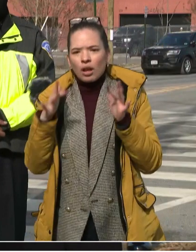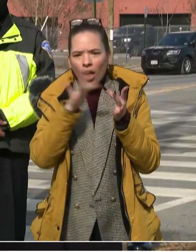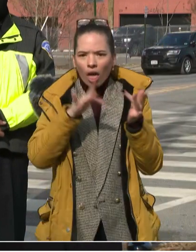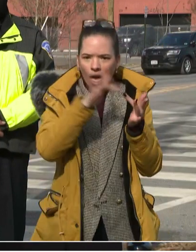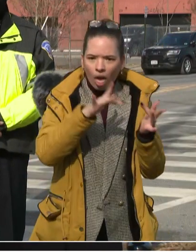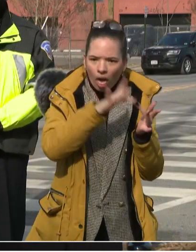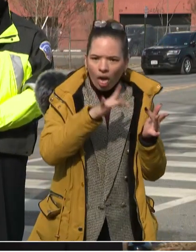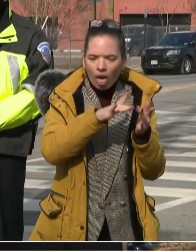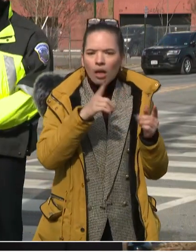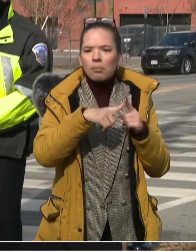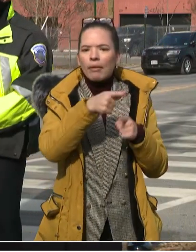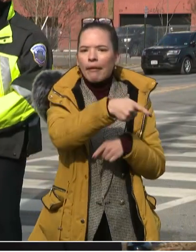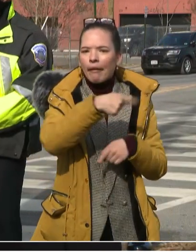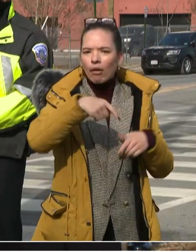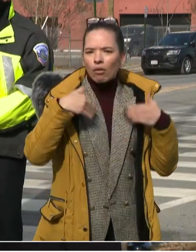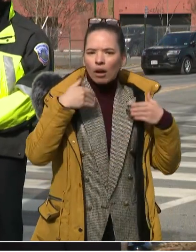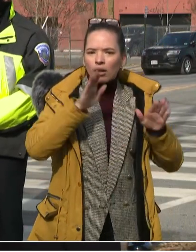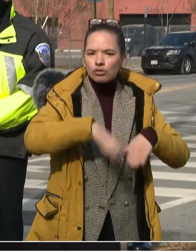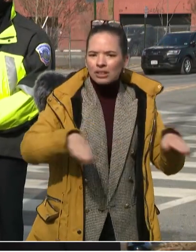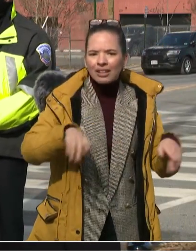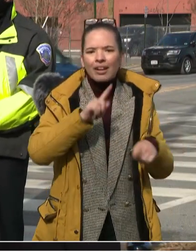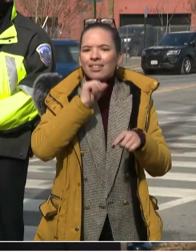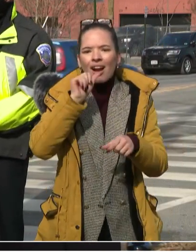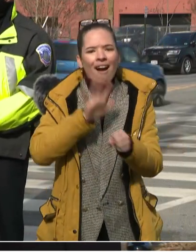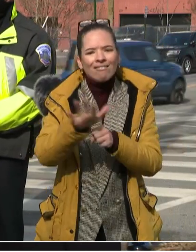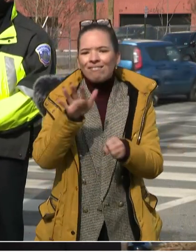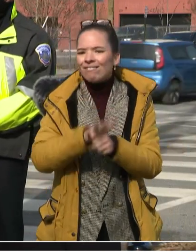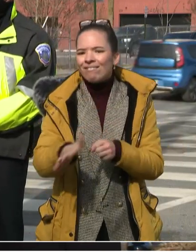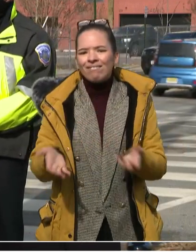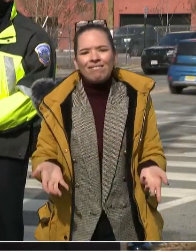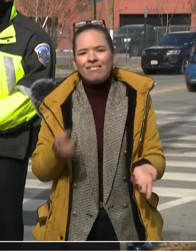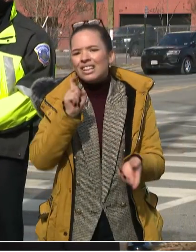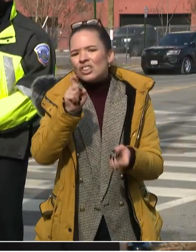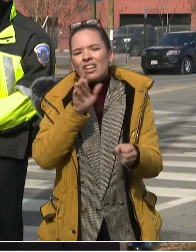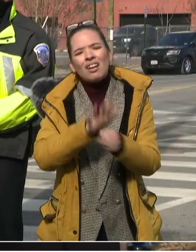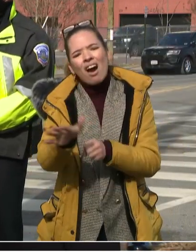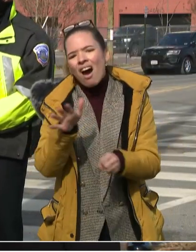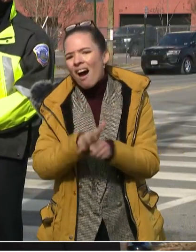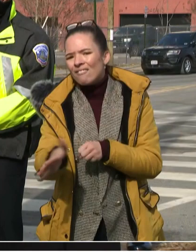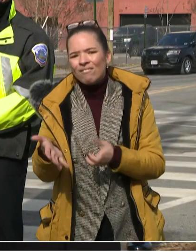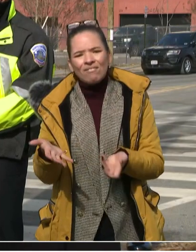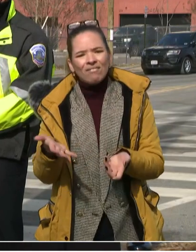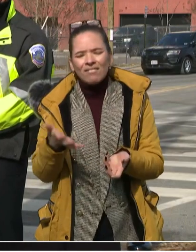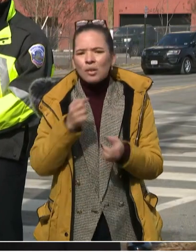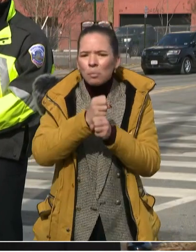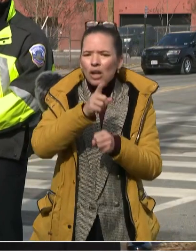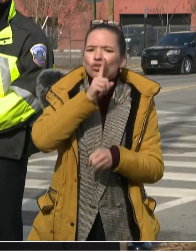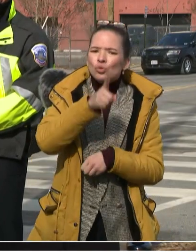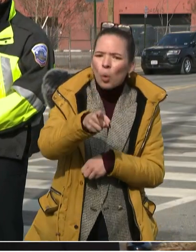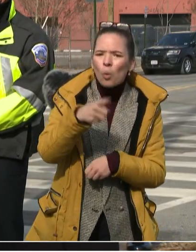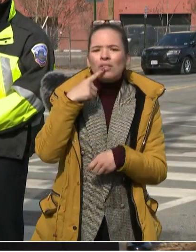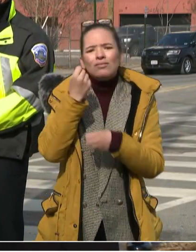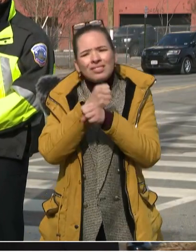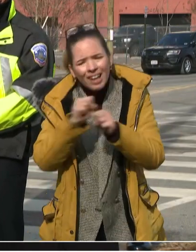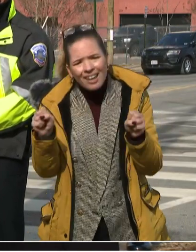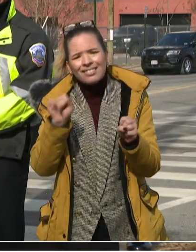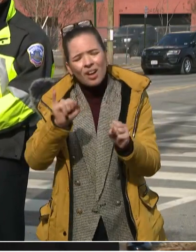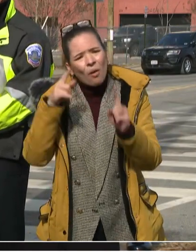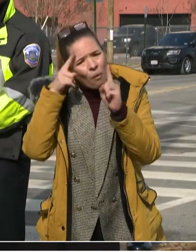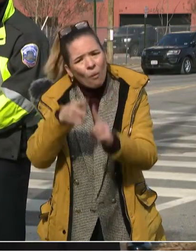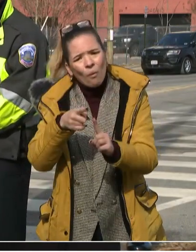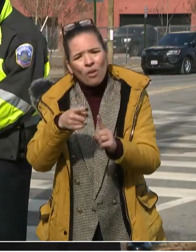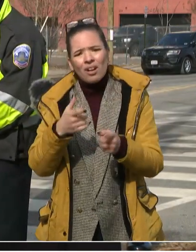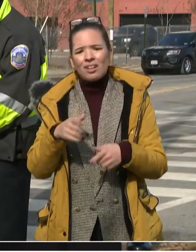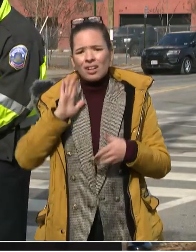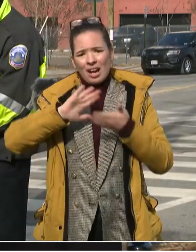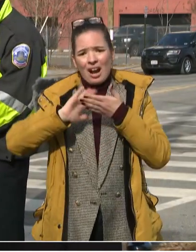point will we say, enough is enough? We don't need you further victimizing people in our residents in our cities and our